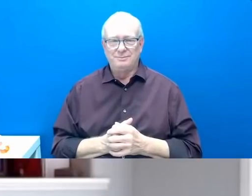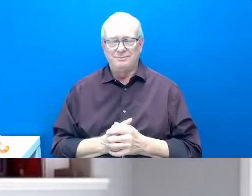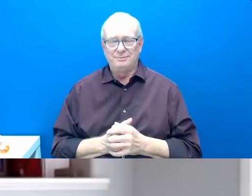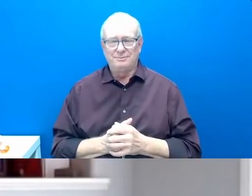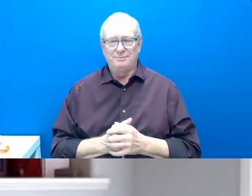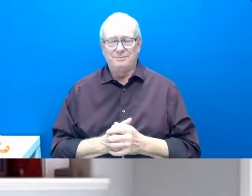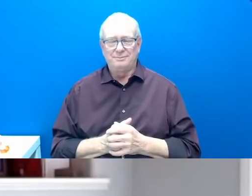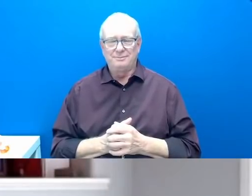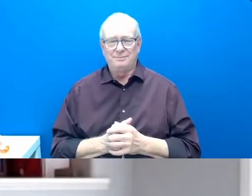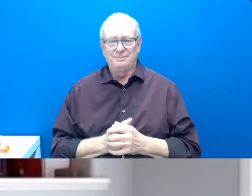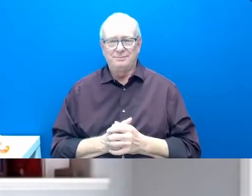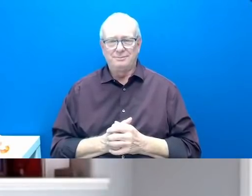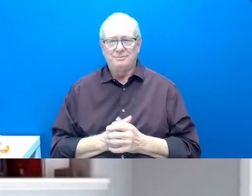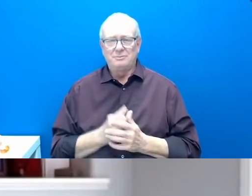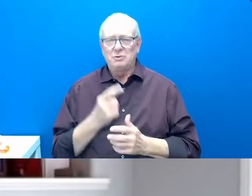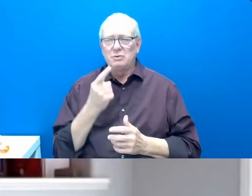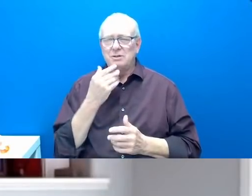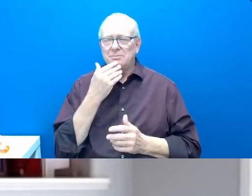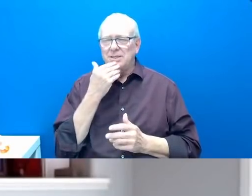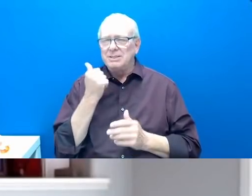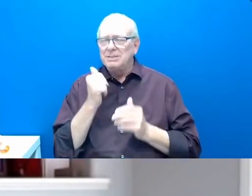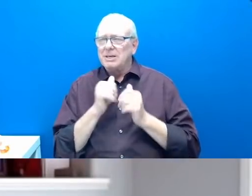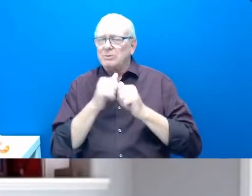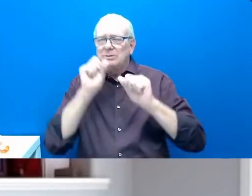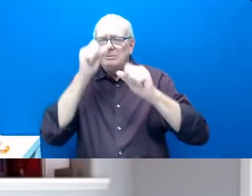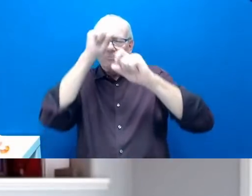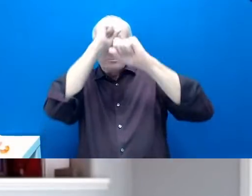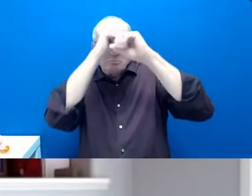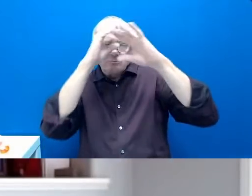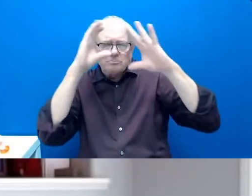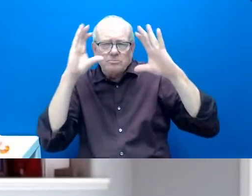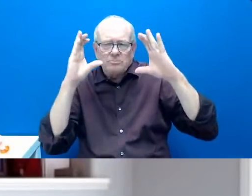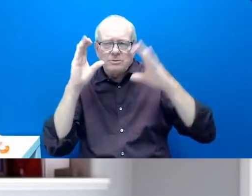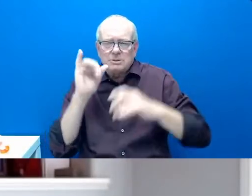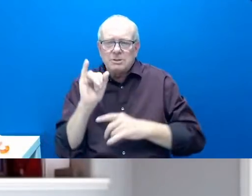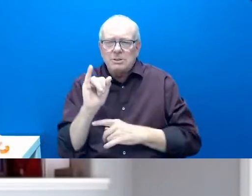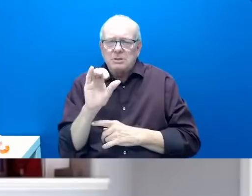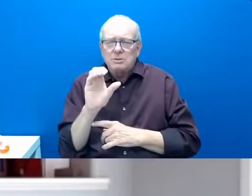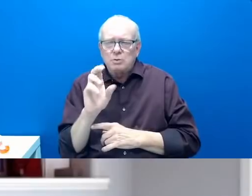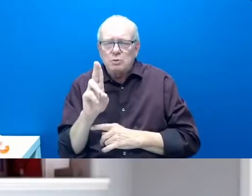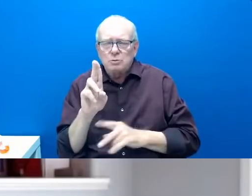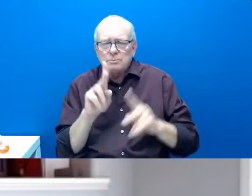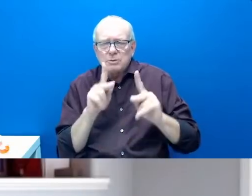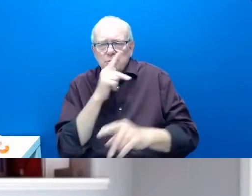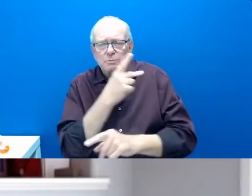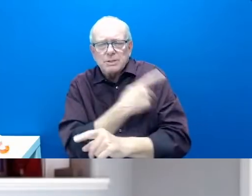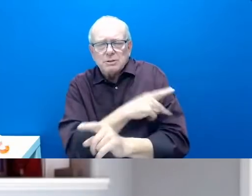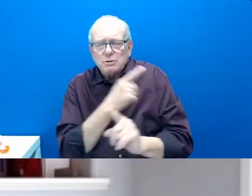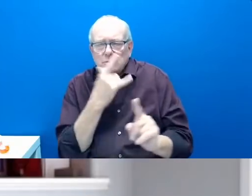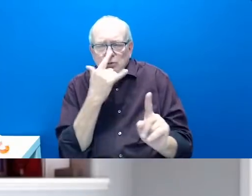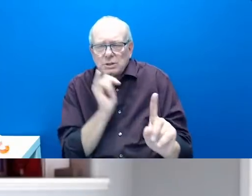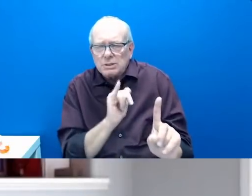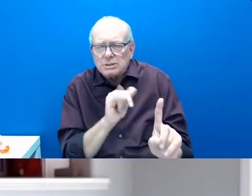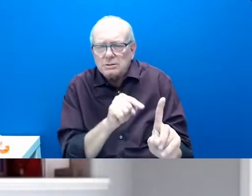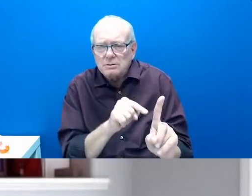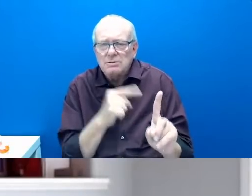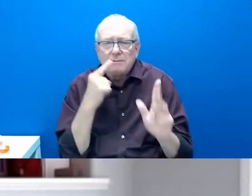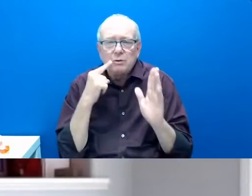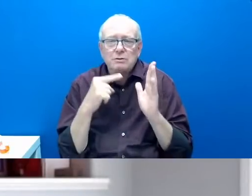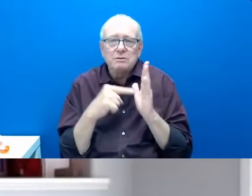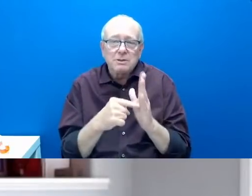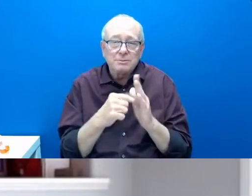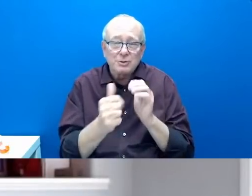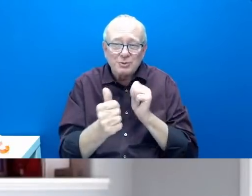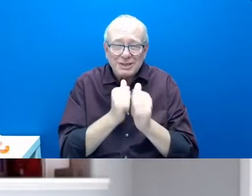I suppose one of the best ways to kind of conceptualize how transport of a critically ill patient looks, I guess if you compare it to say